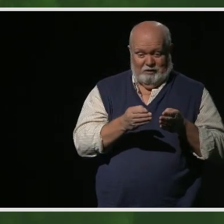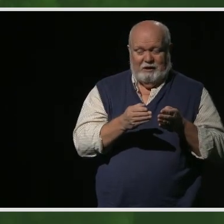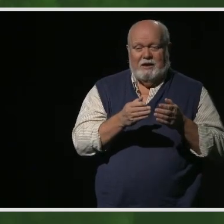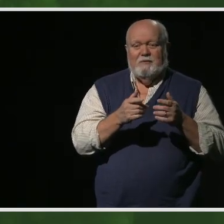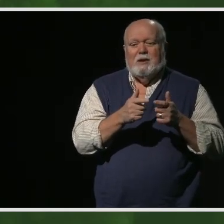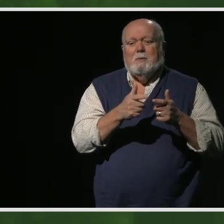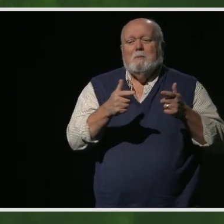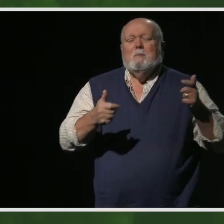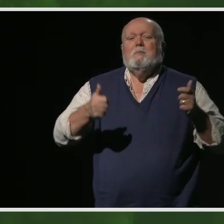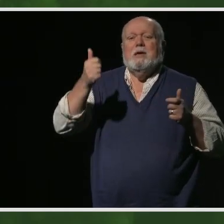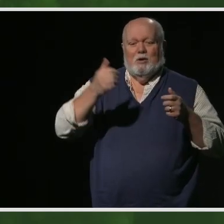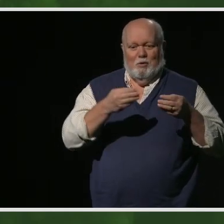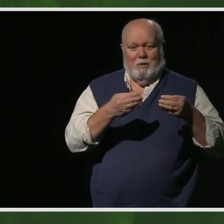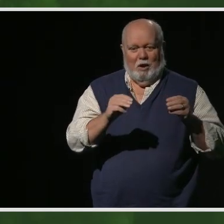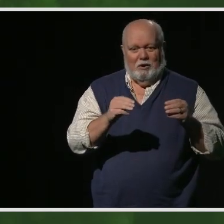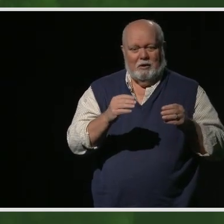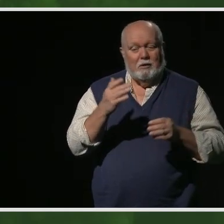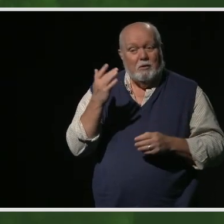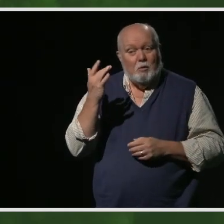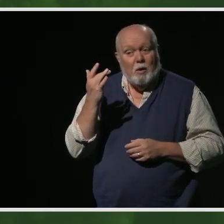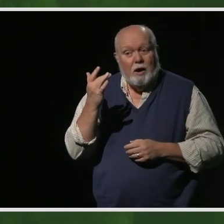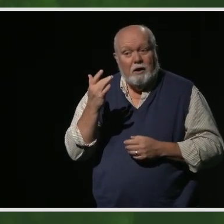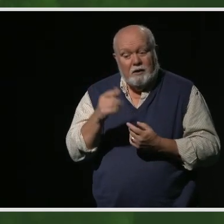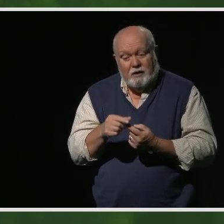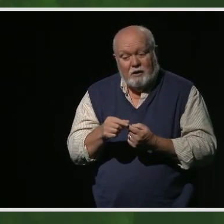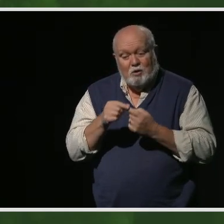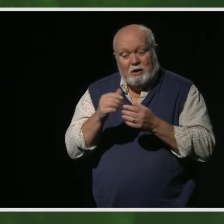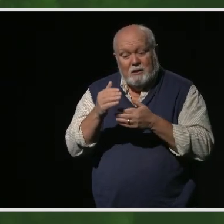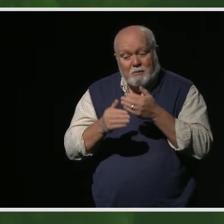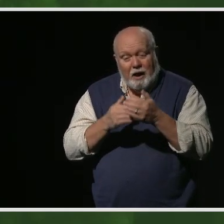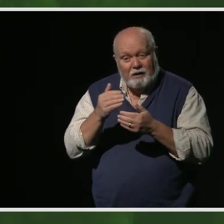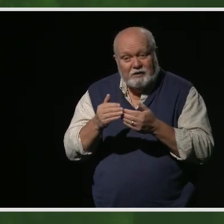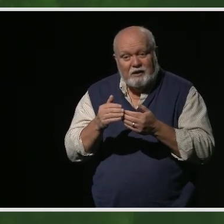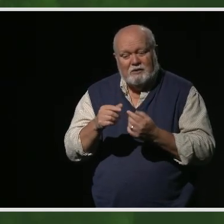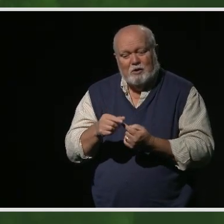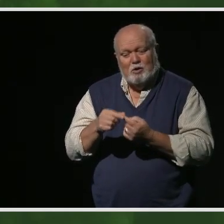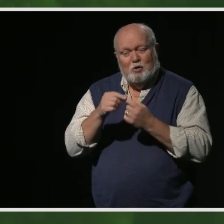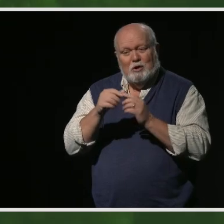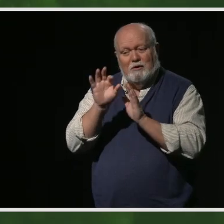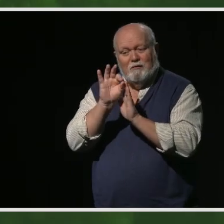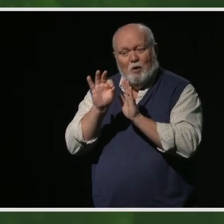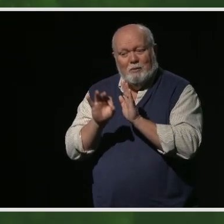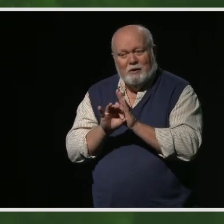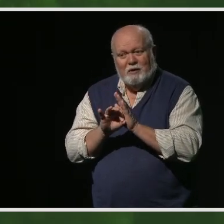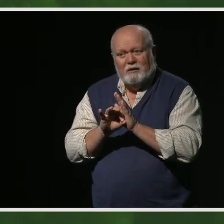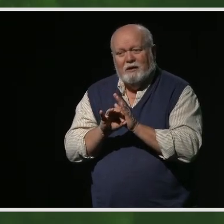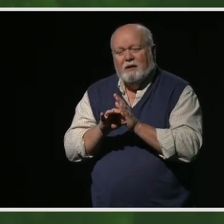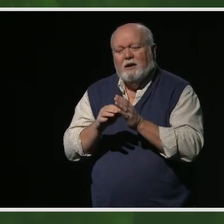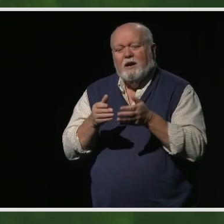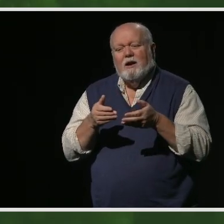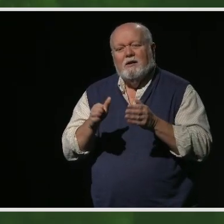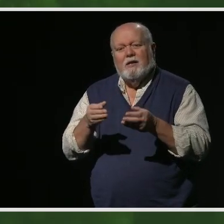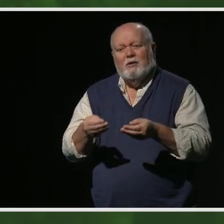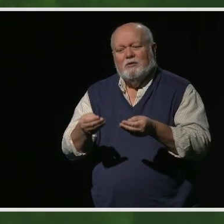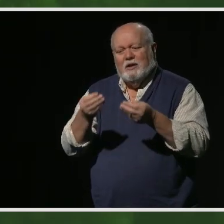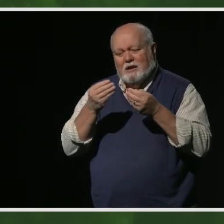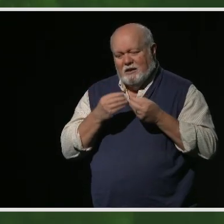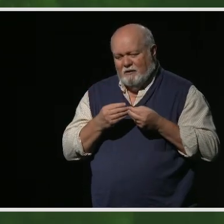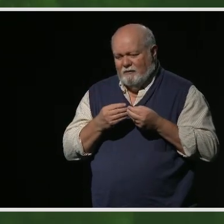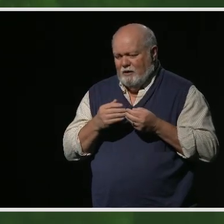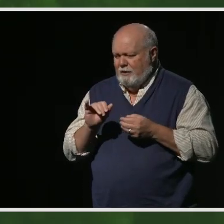market because our unique process and formula allow us to deliver a similar taste and texture than